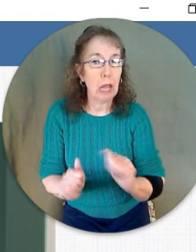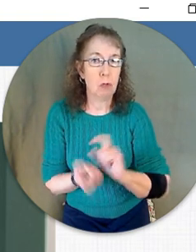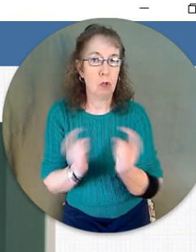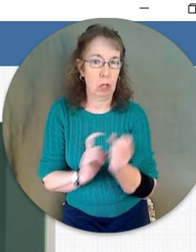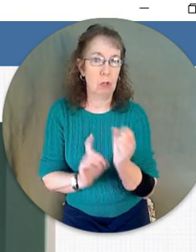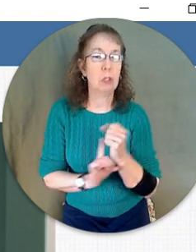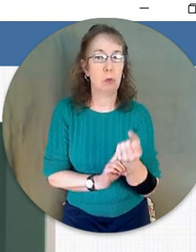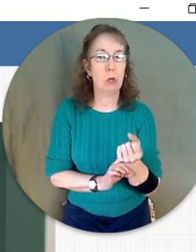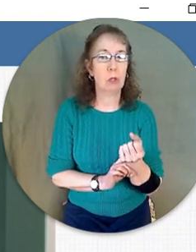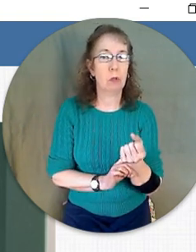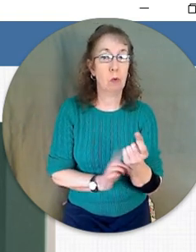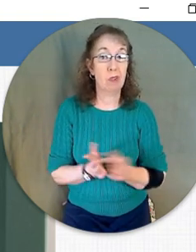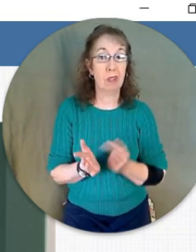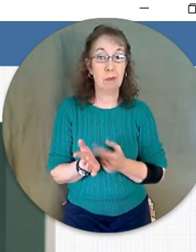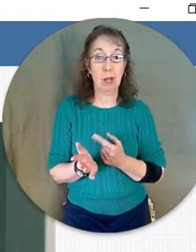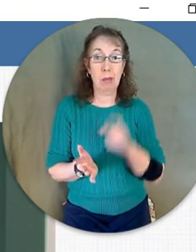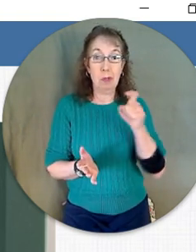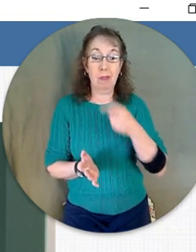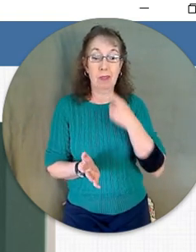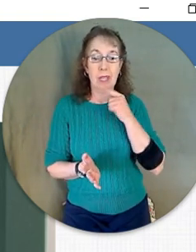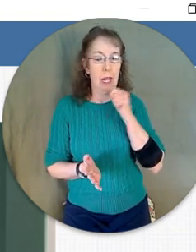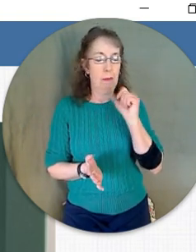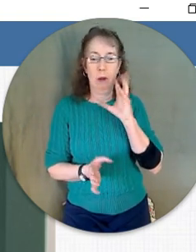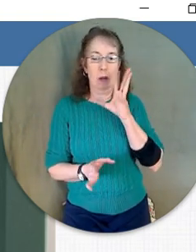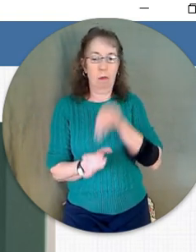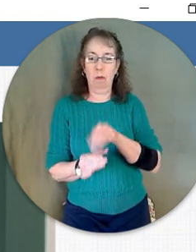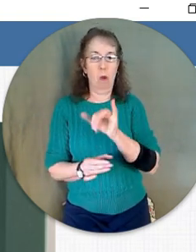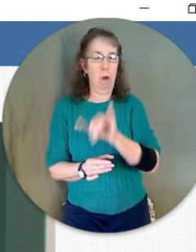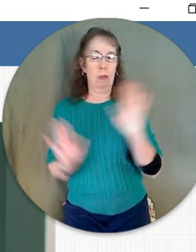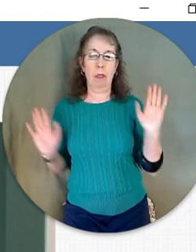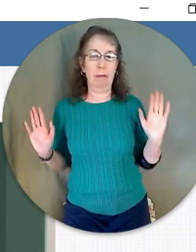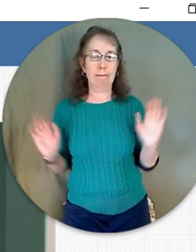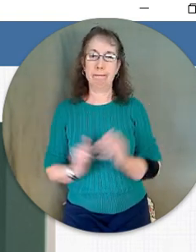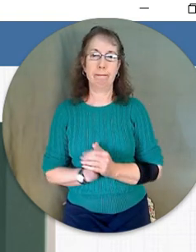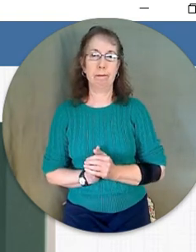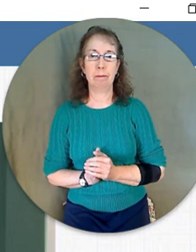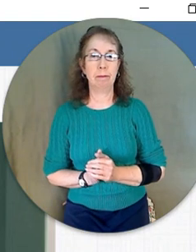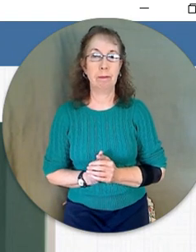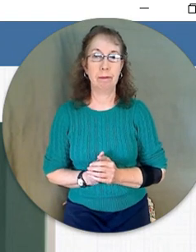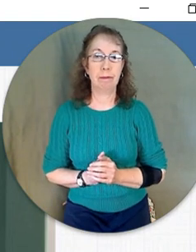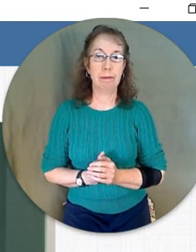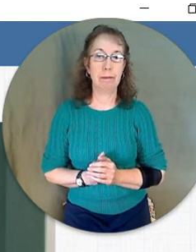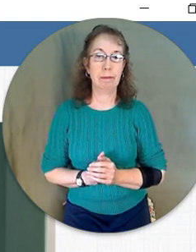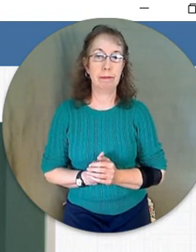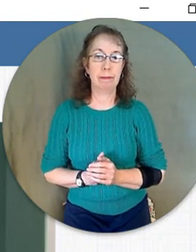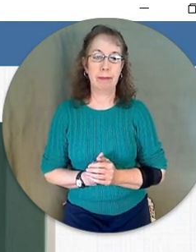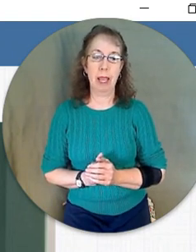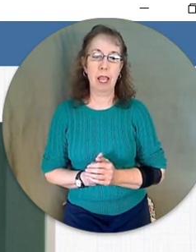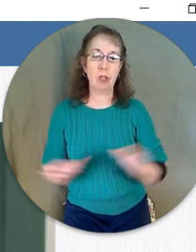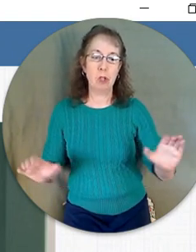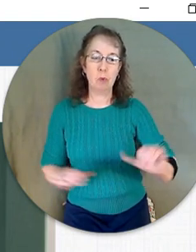situations, or sometimes you just have to say, I'm not going to be a part of this, and make other